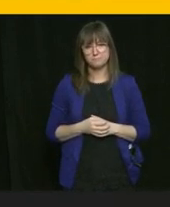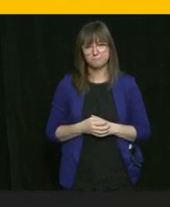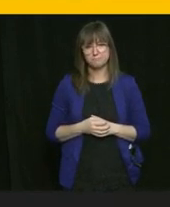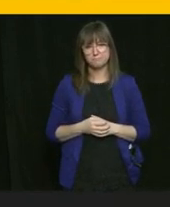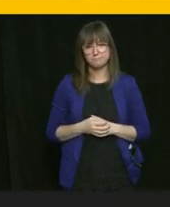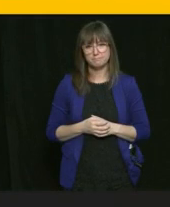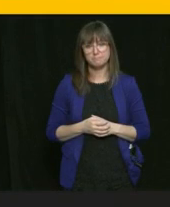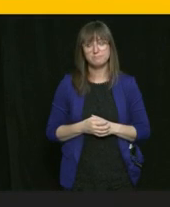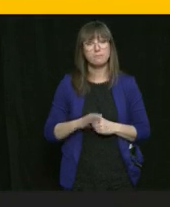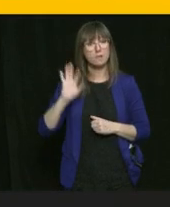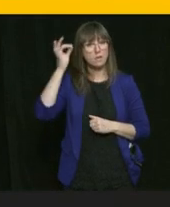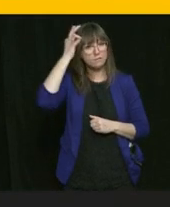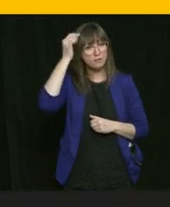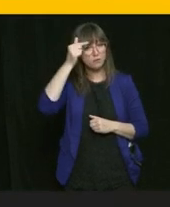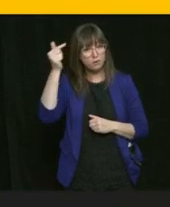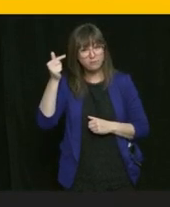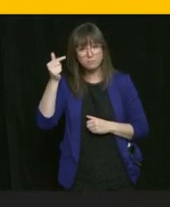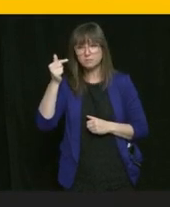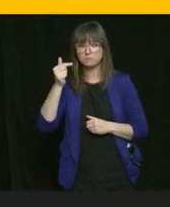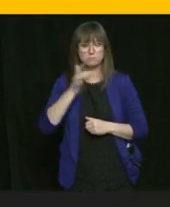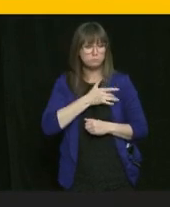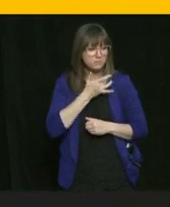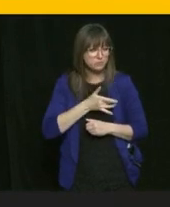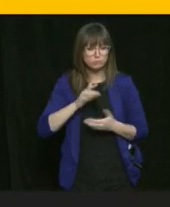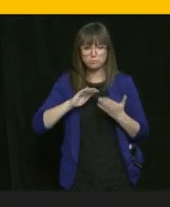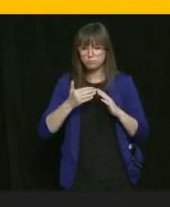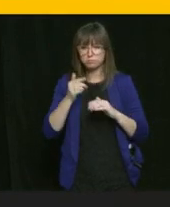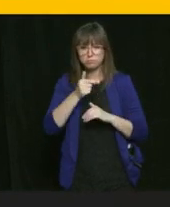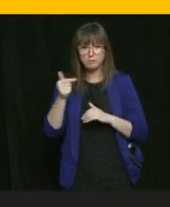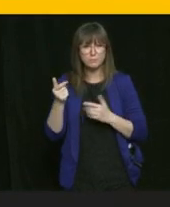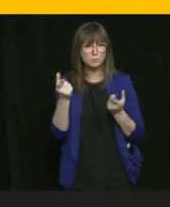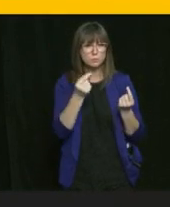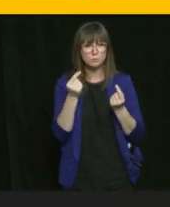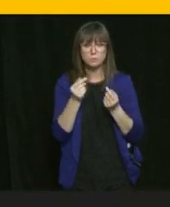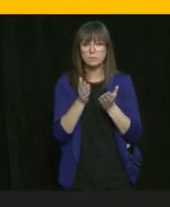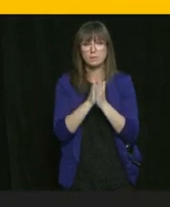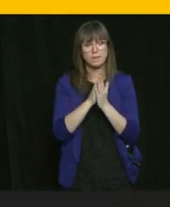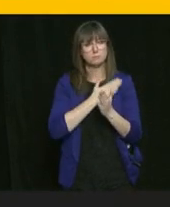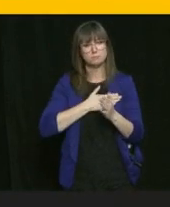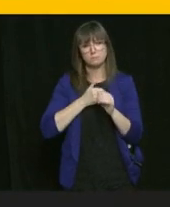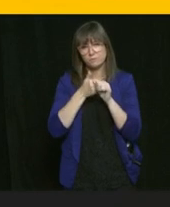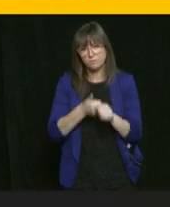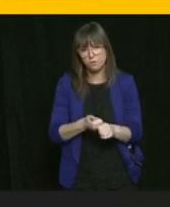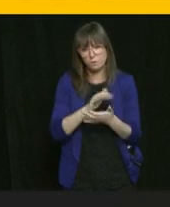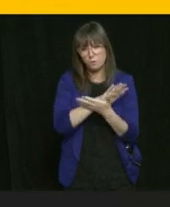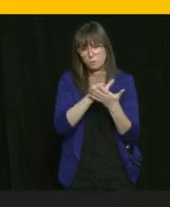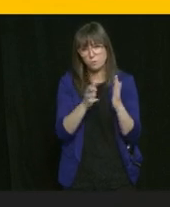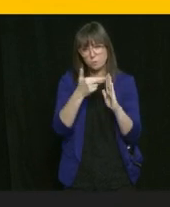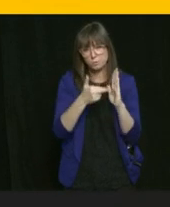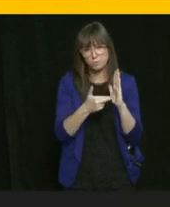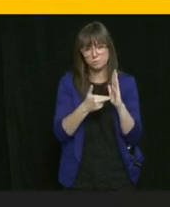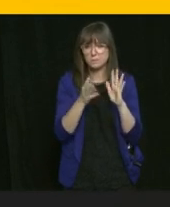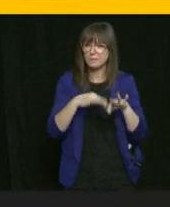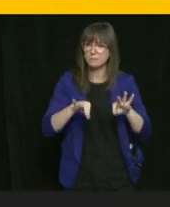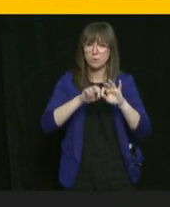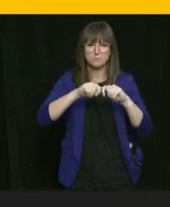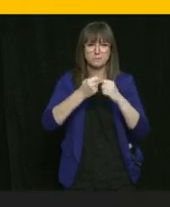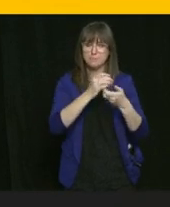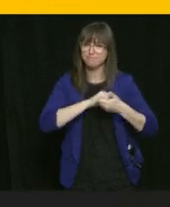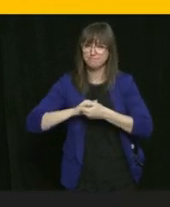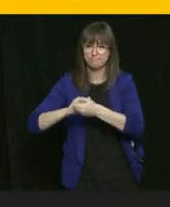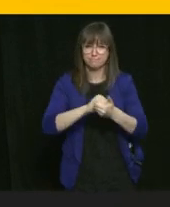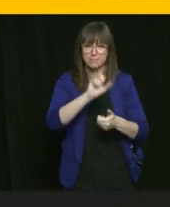The federal government and other levels of government are asking you to respect these measures because it is important to work as a team.